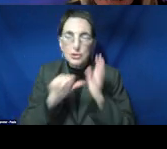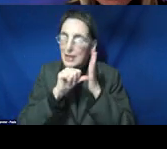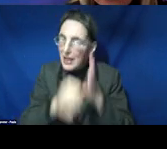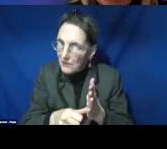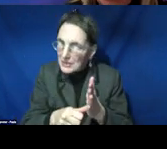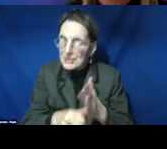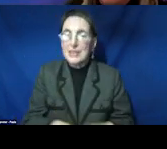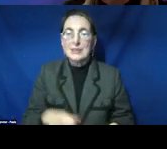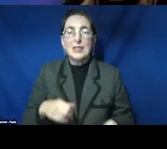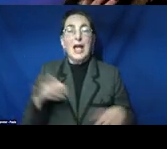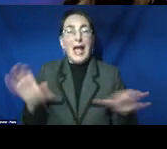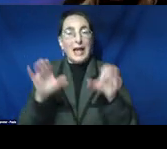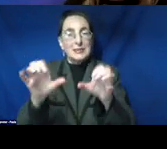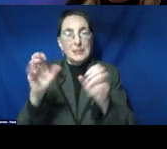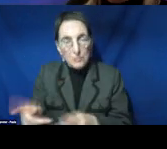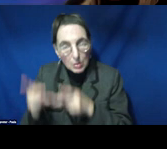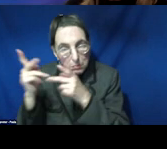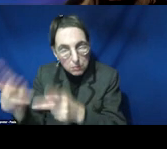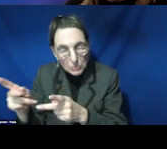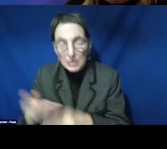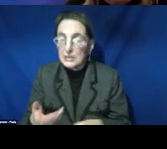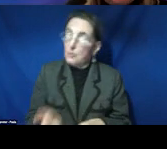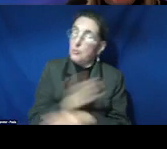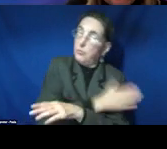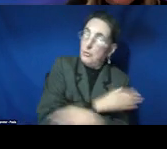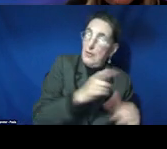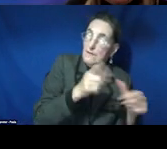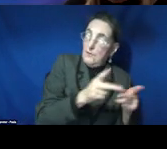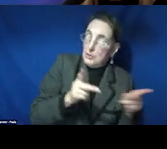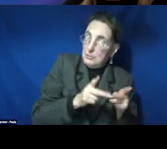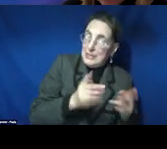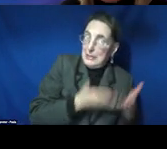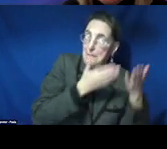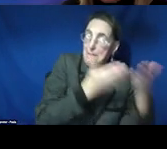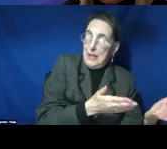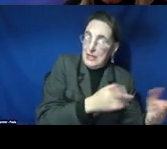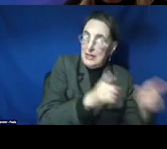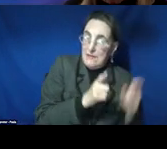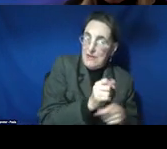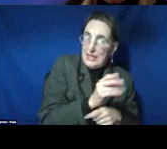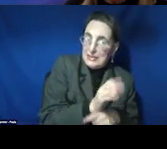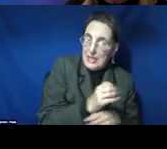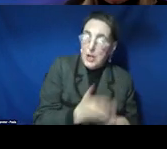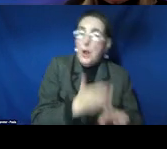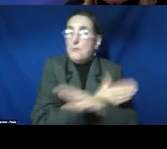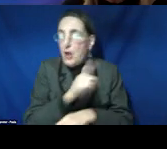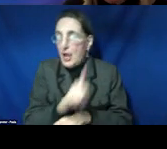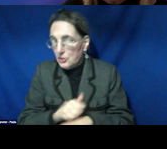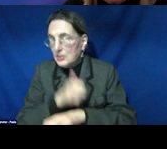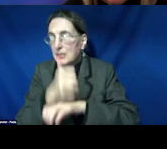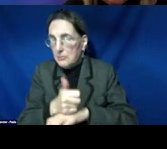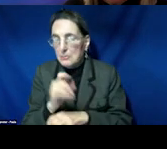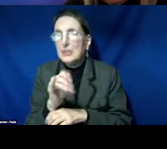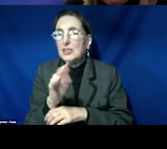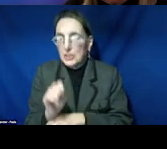that active proposals that were originally submitted in Fastlane prior to this implementation date